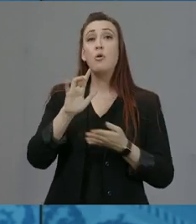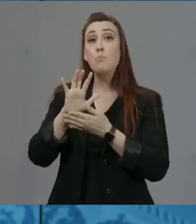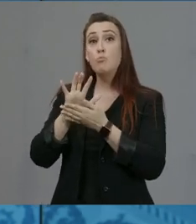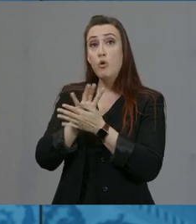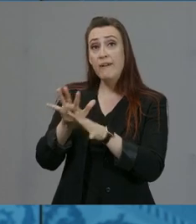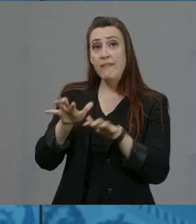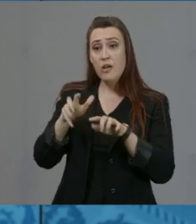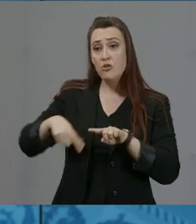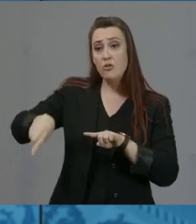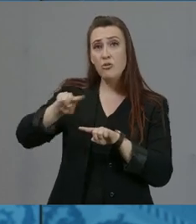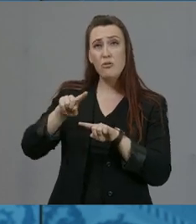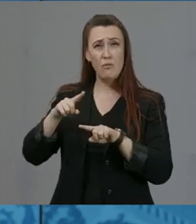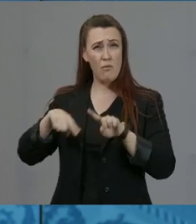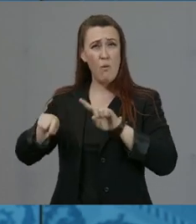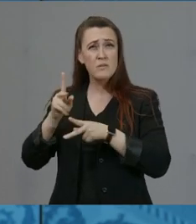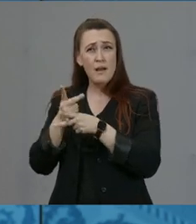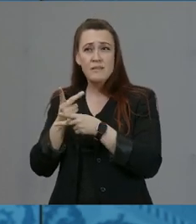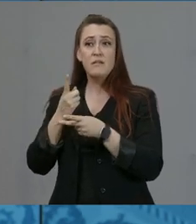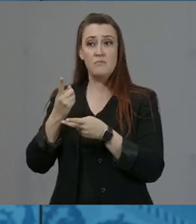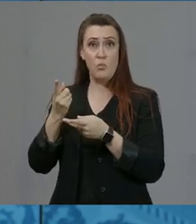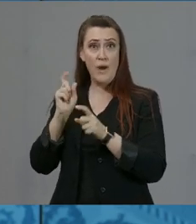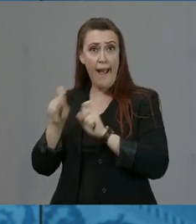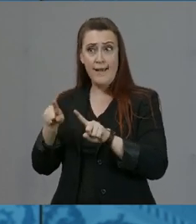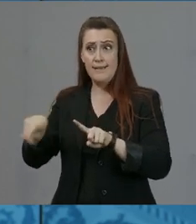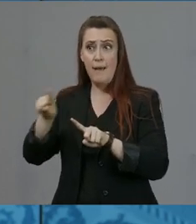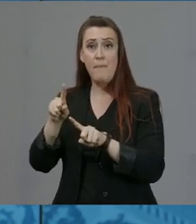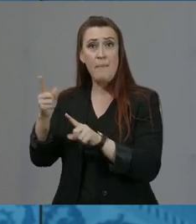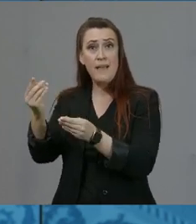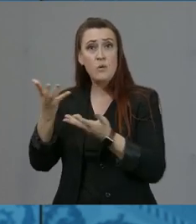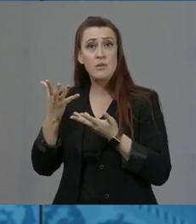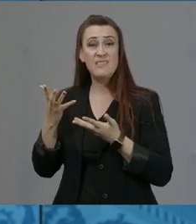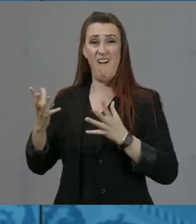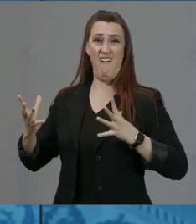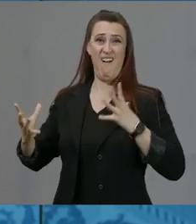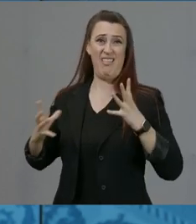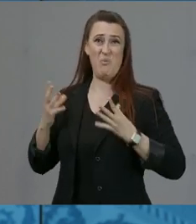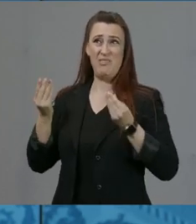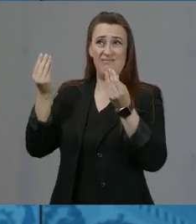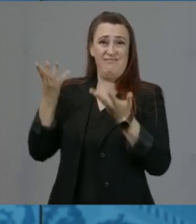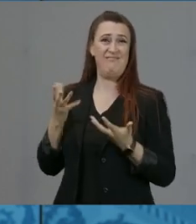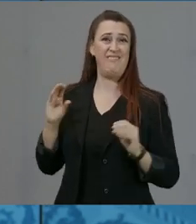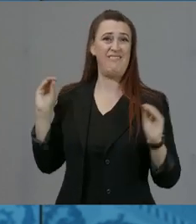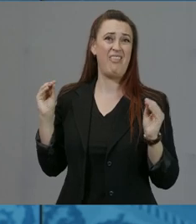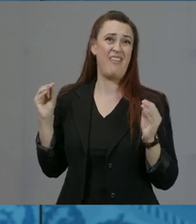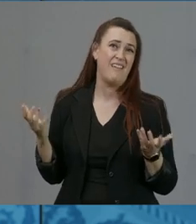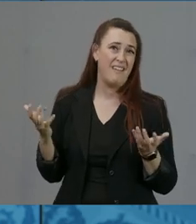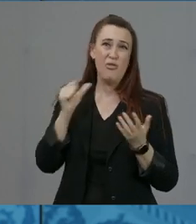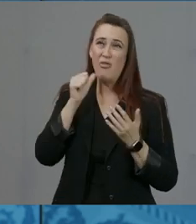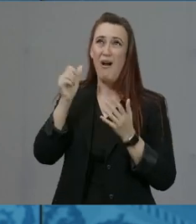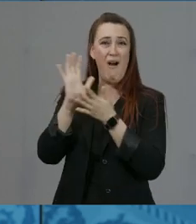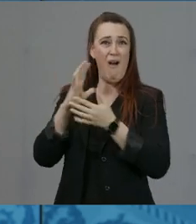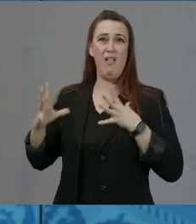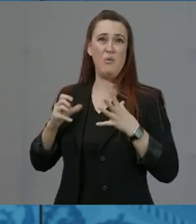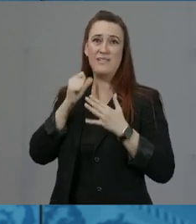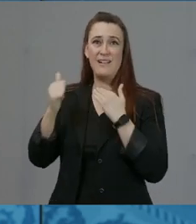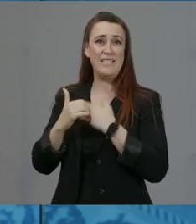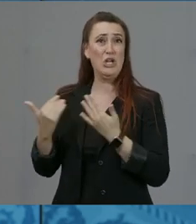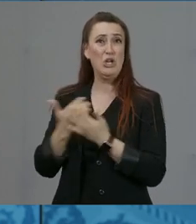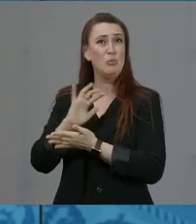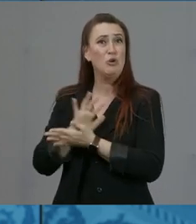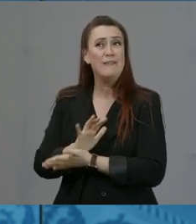theaters, we're working with the industry there. What they have said to us is Hollywood's not going to provide us any additional product or any new